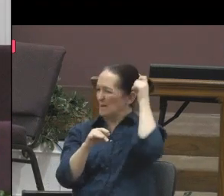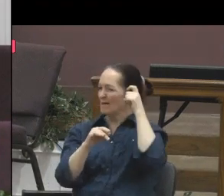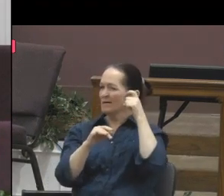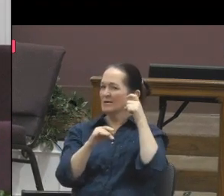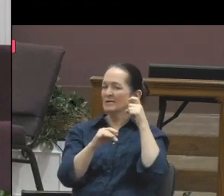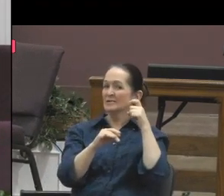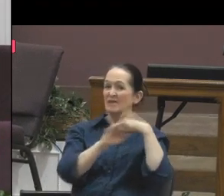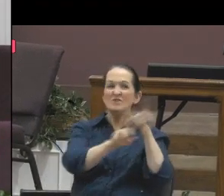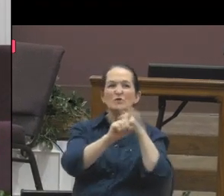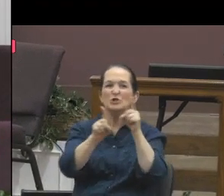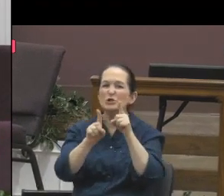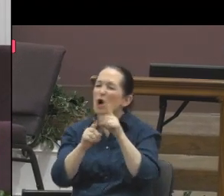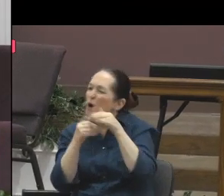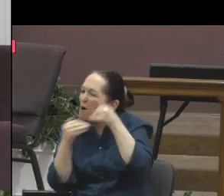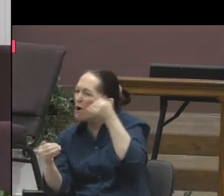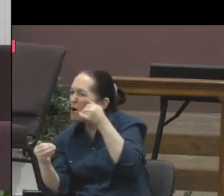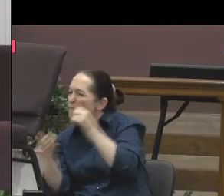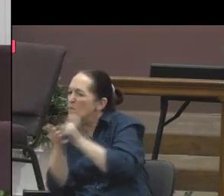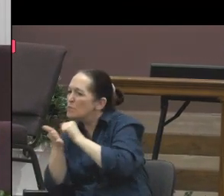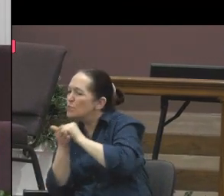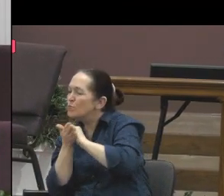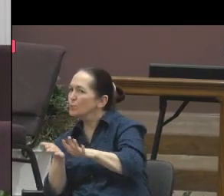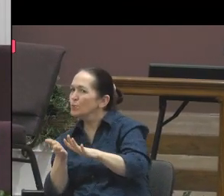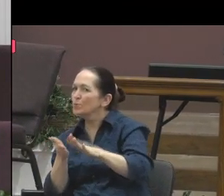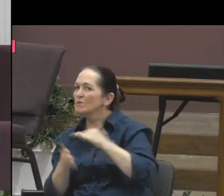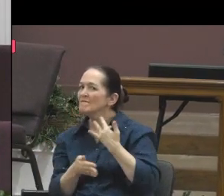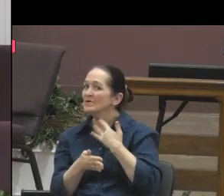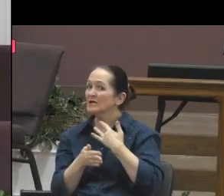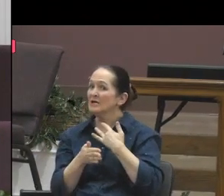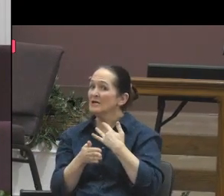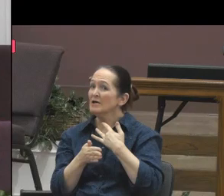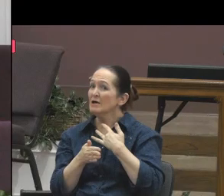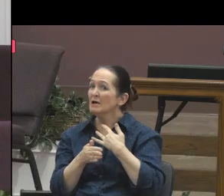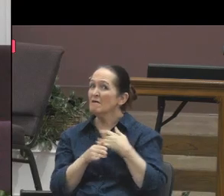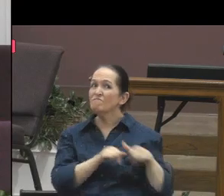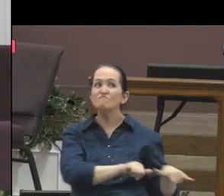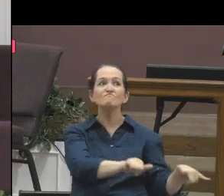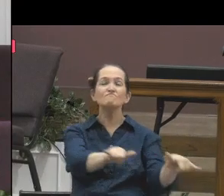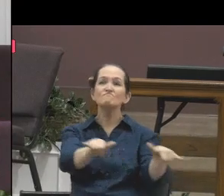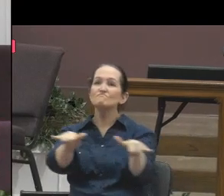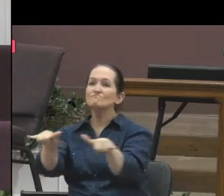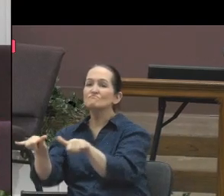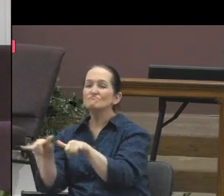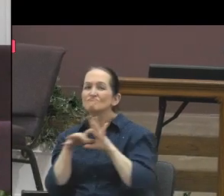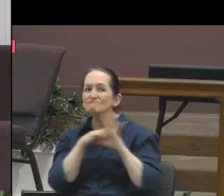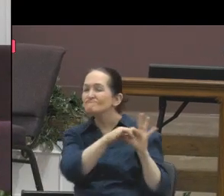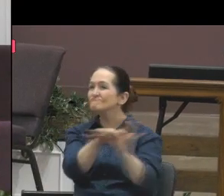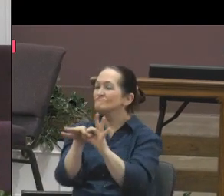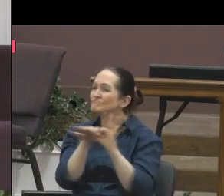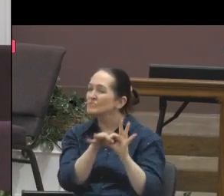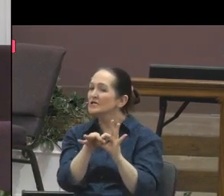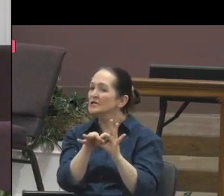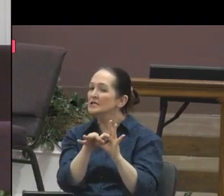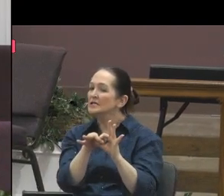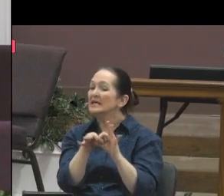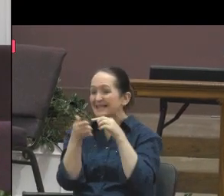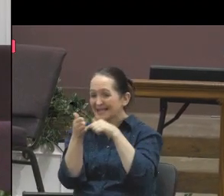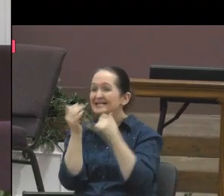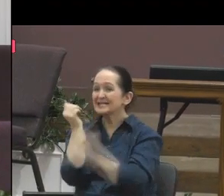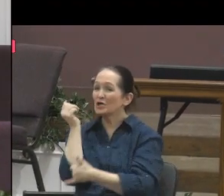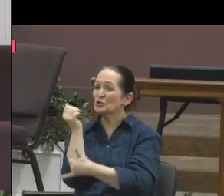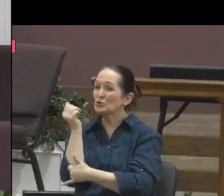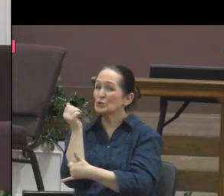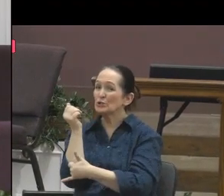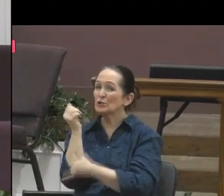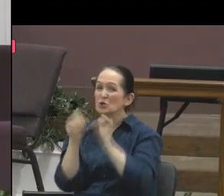but destroyed the sense of unity upon which this nation was able